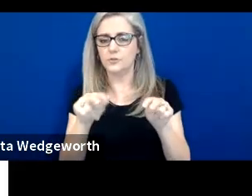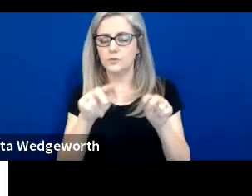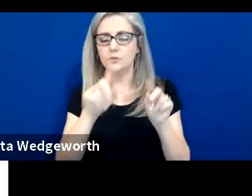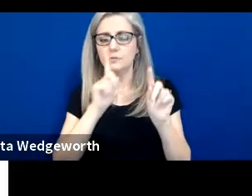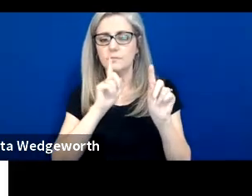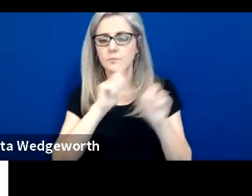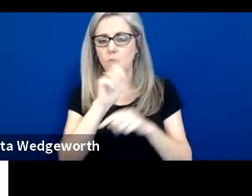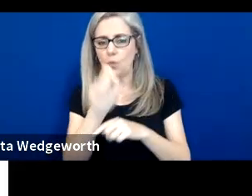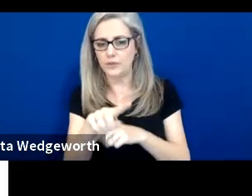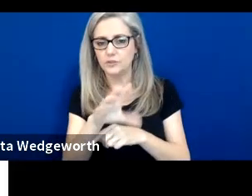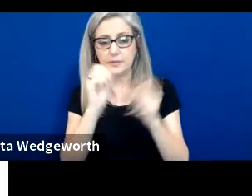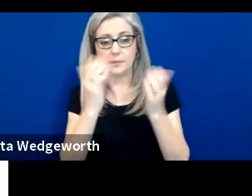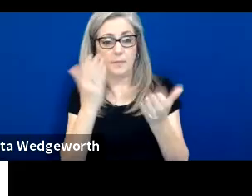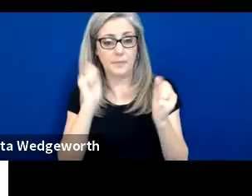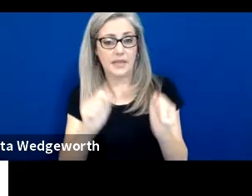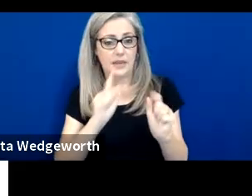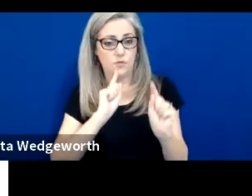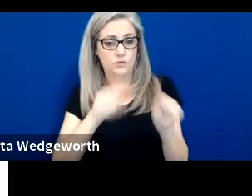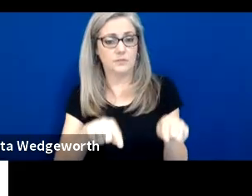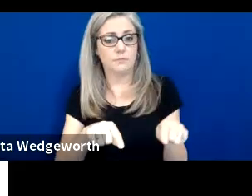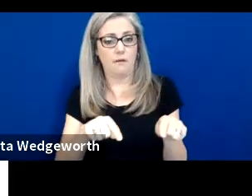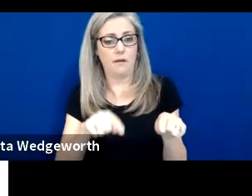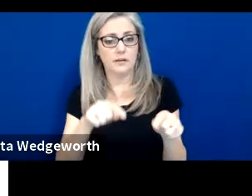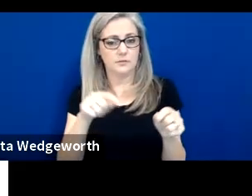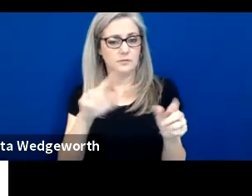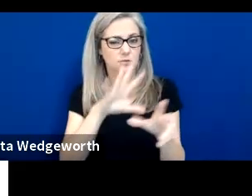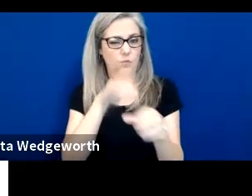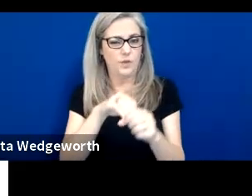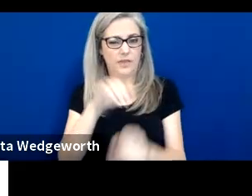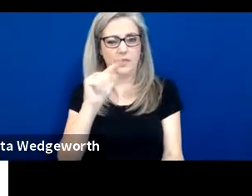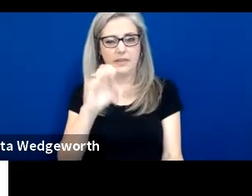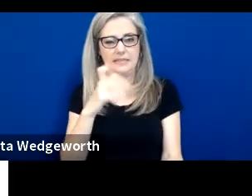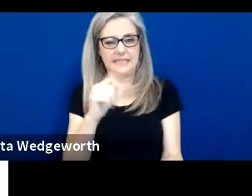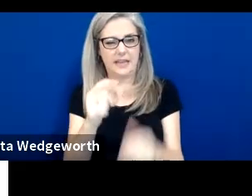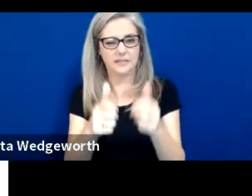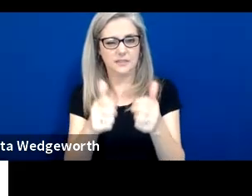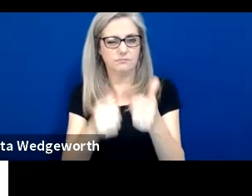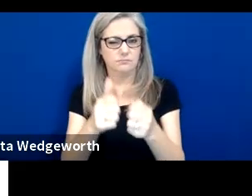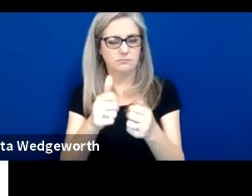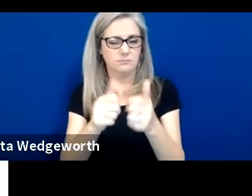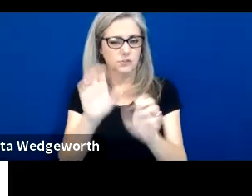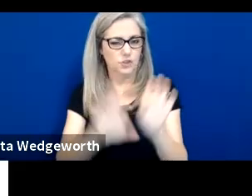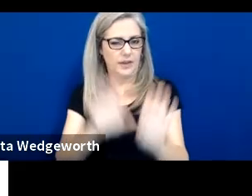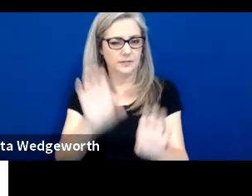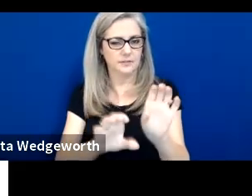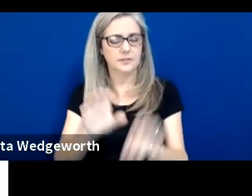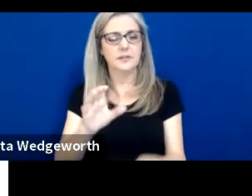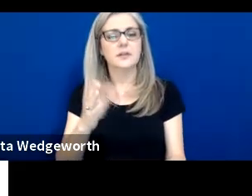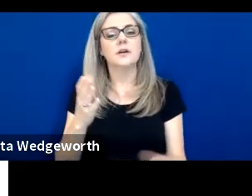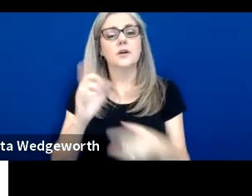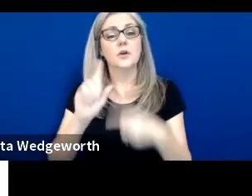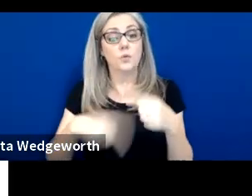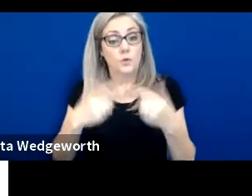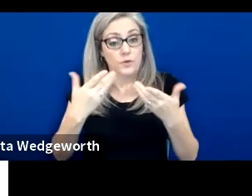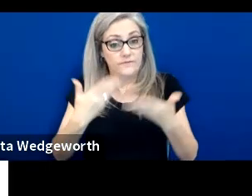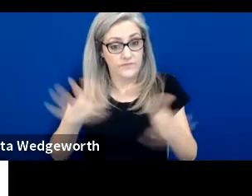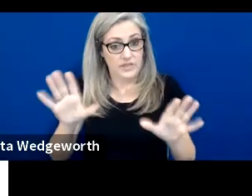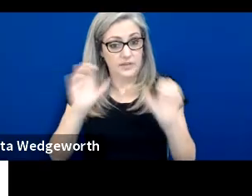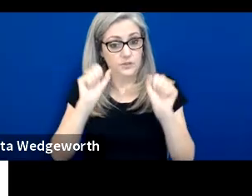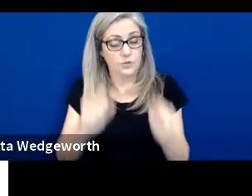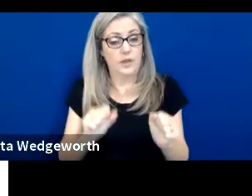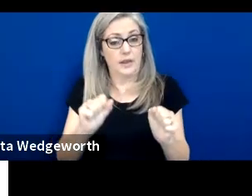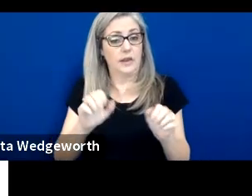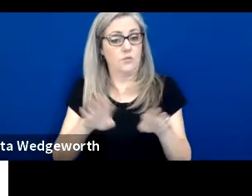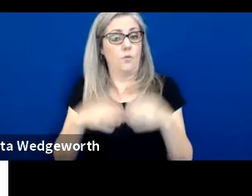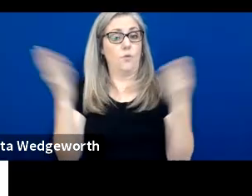respond to your question in text format. Once that presentation is over, we will answer any remaining Q&A questions, and we'll